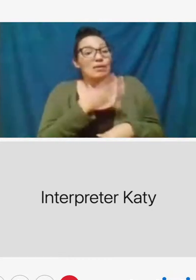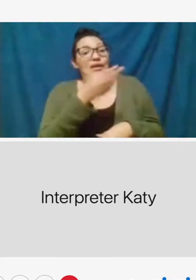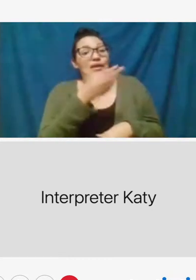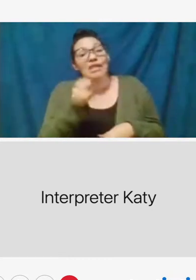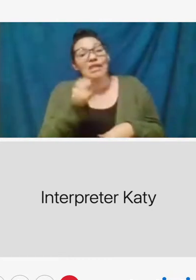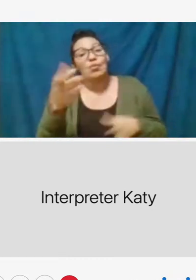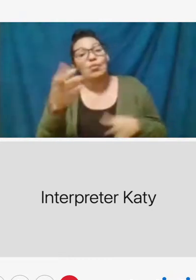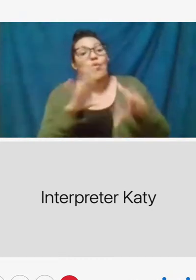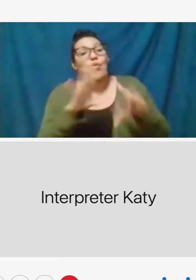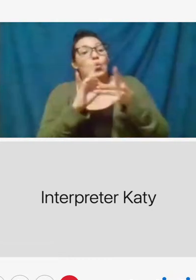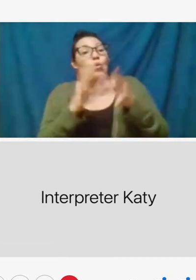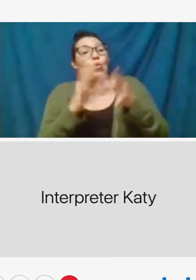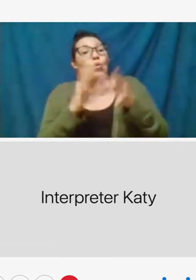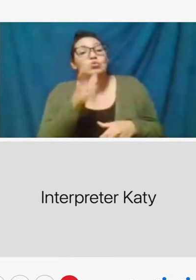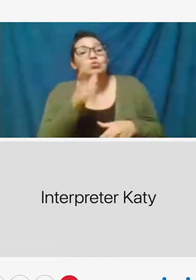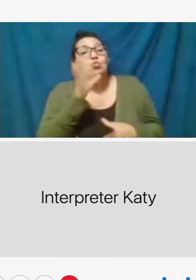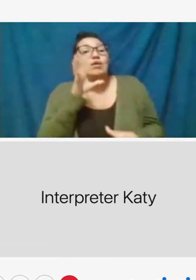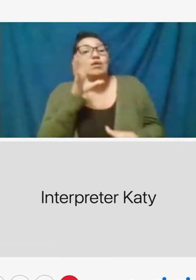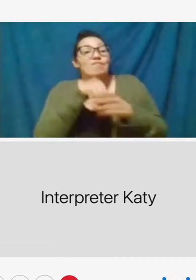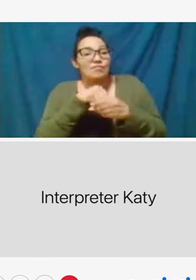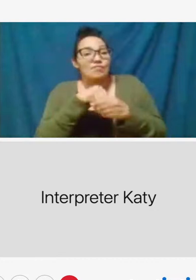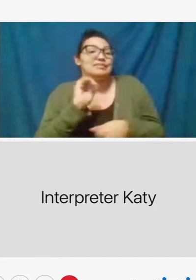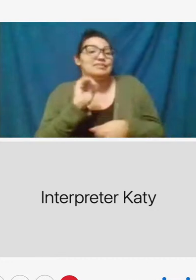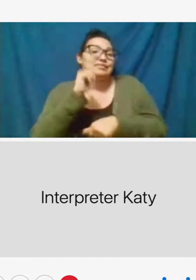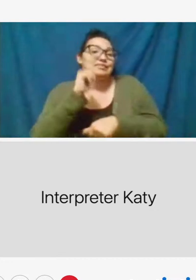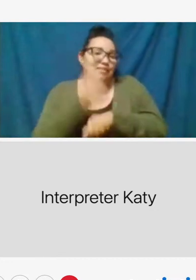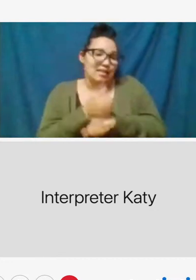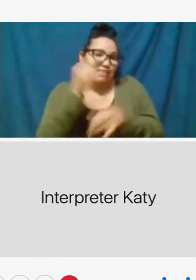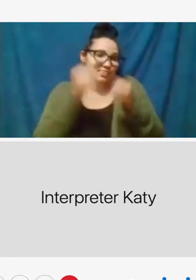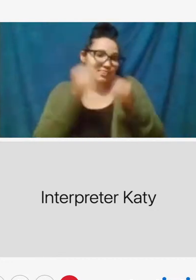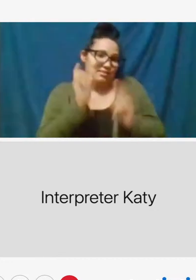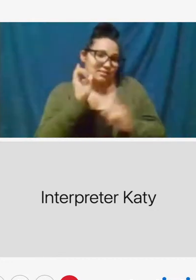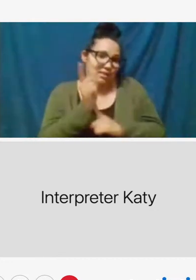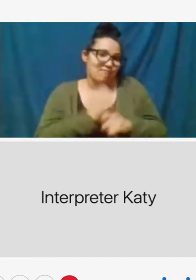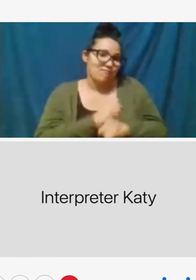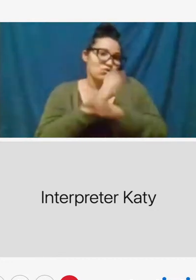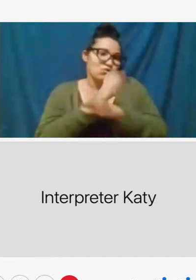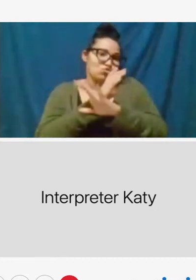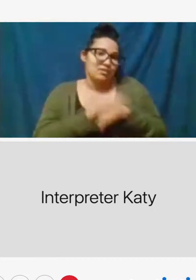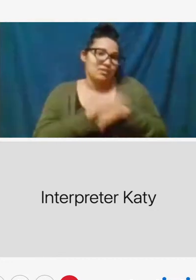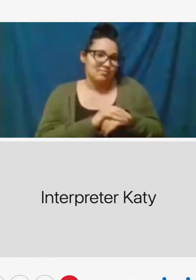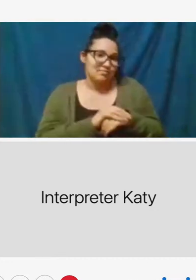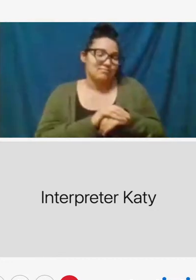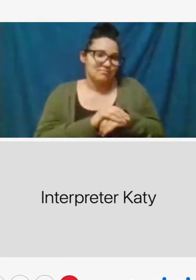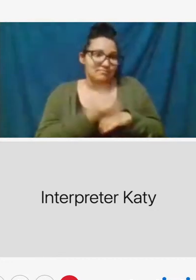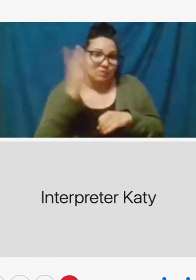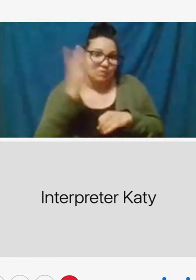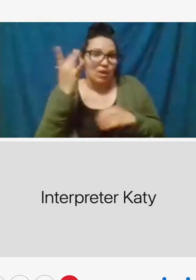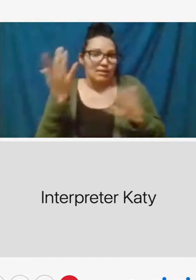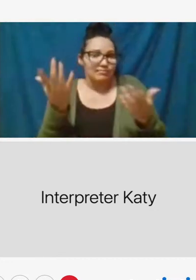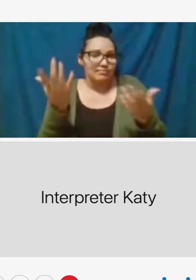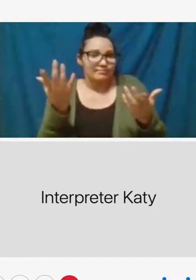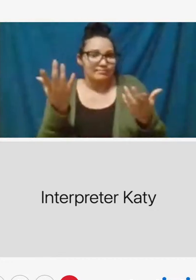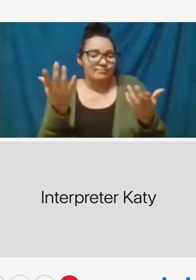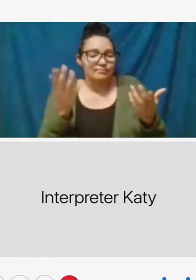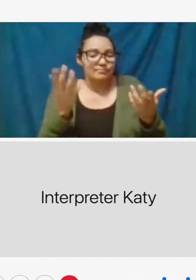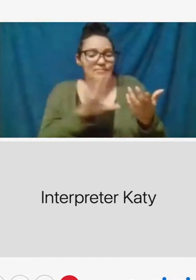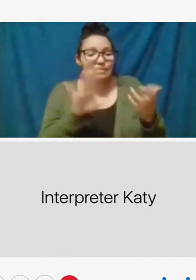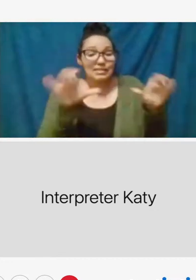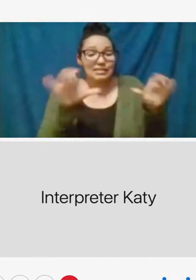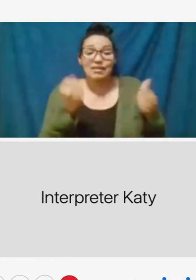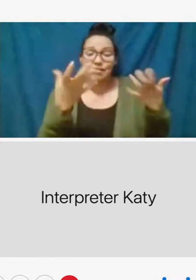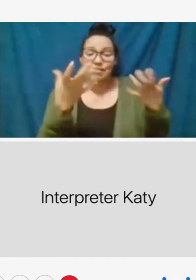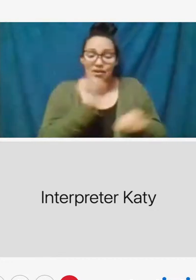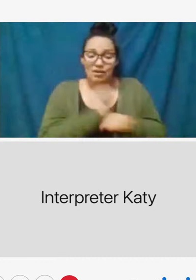putting it together at the last minute virtu because um they did a a lot of work in a very short amount of